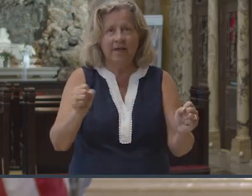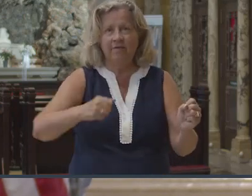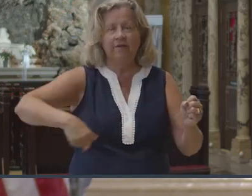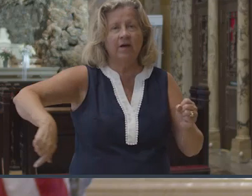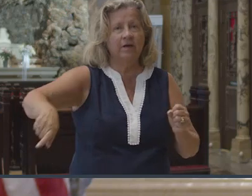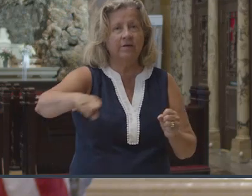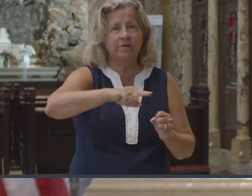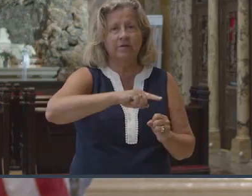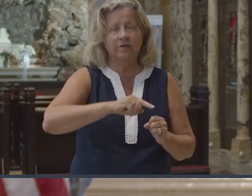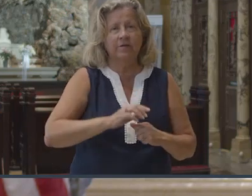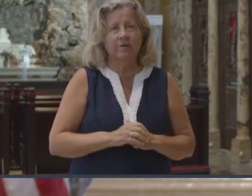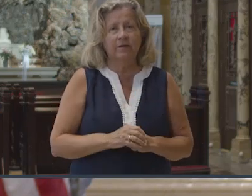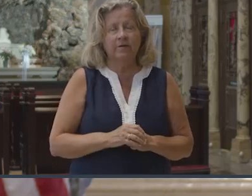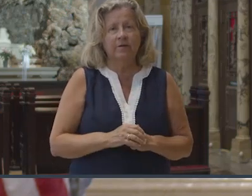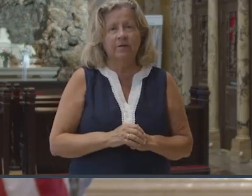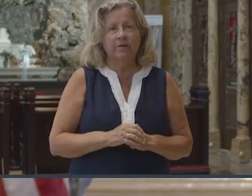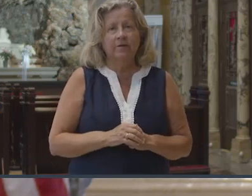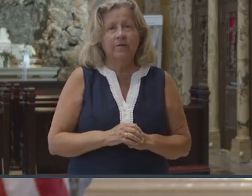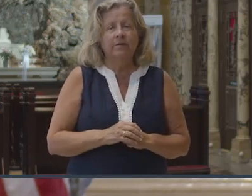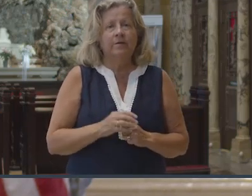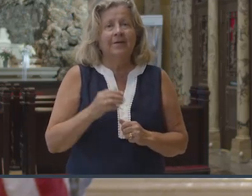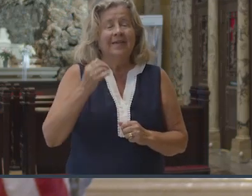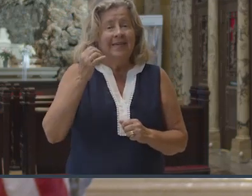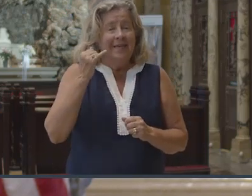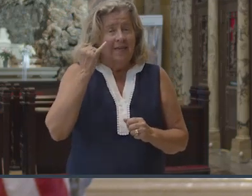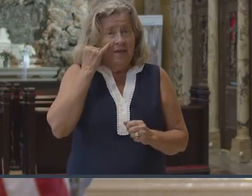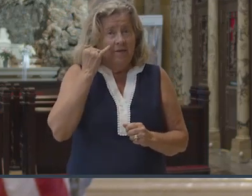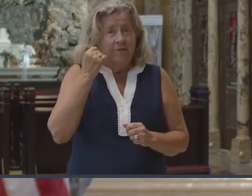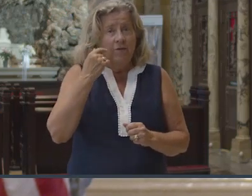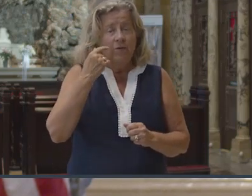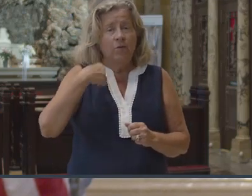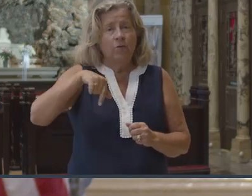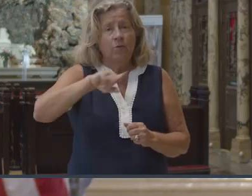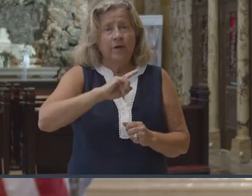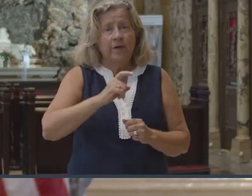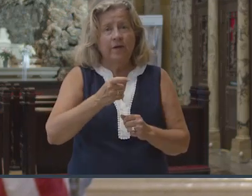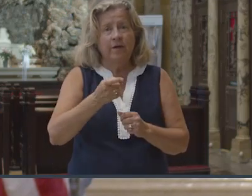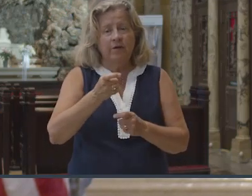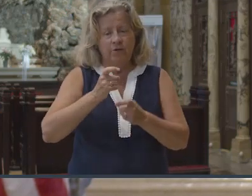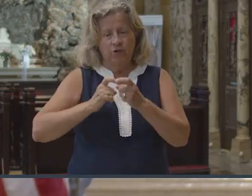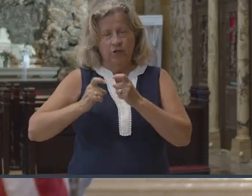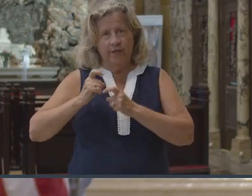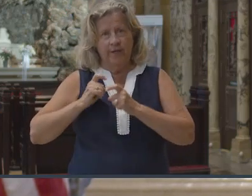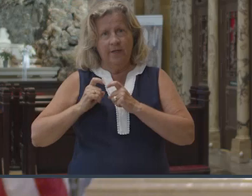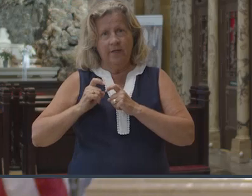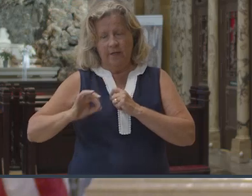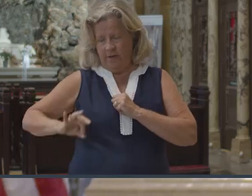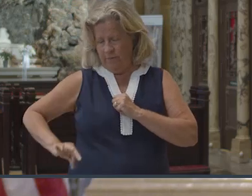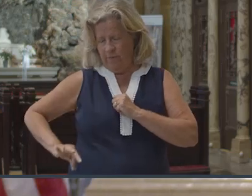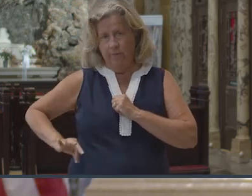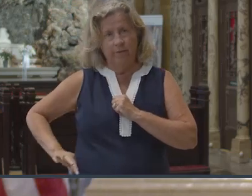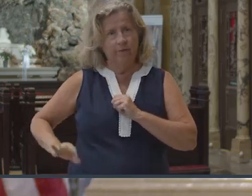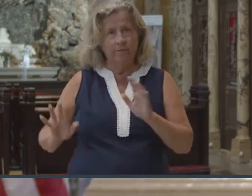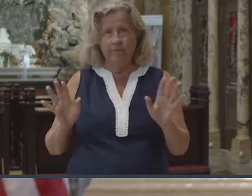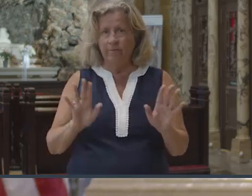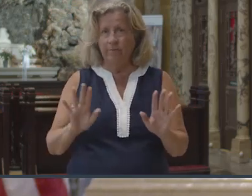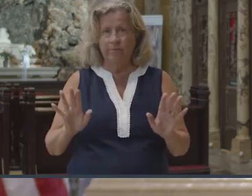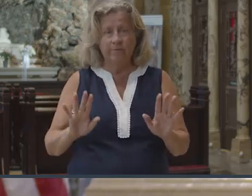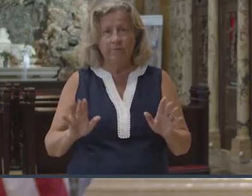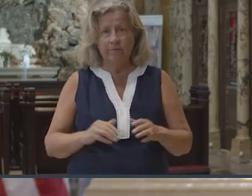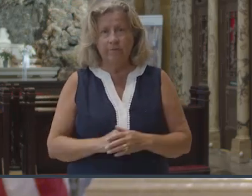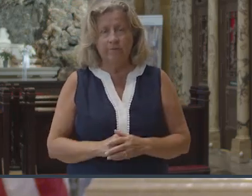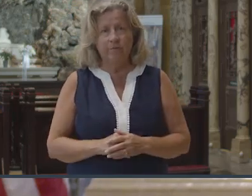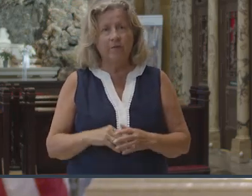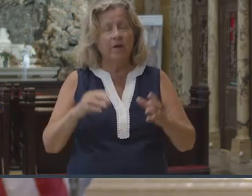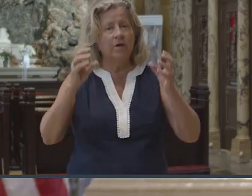can protect us from a genetically inherited disease, for instance, or from a tragic accident.